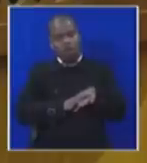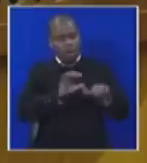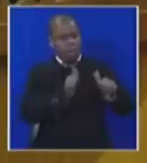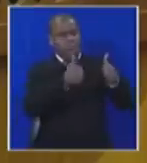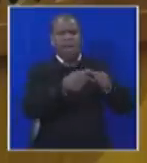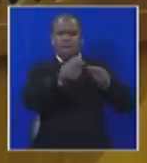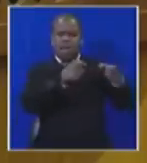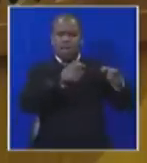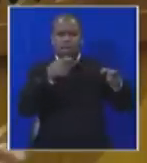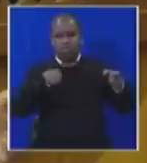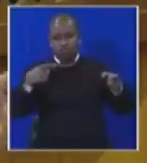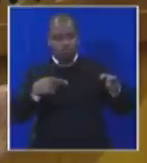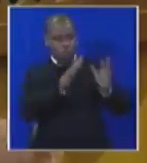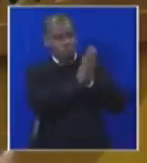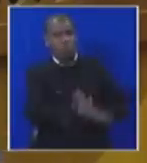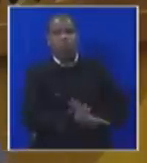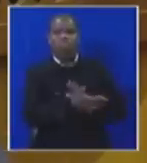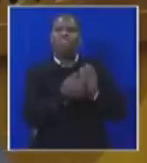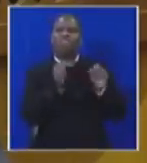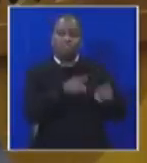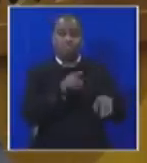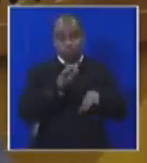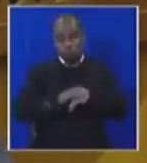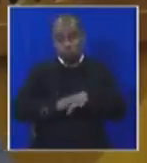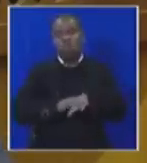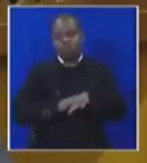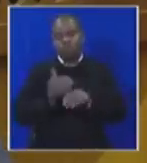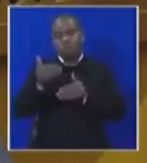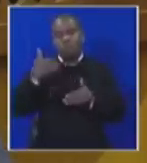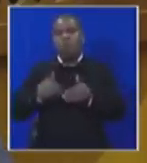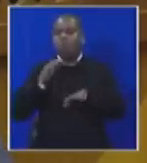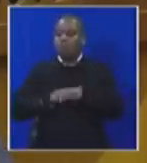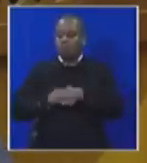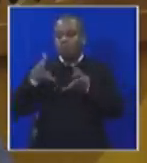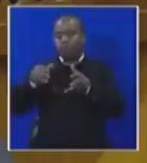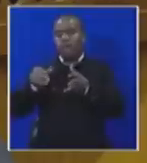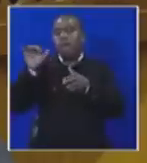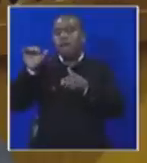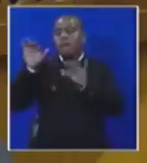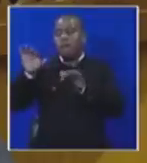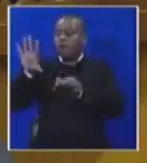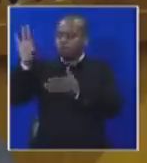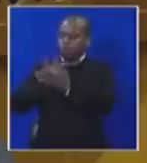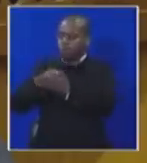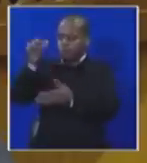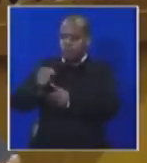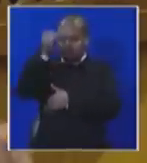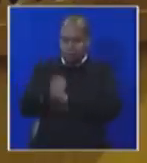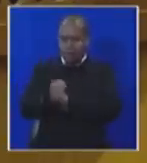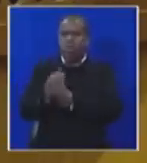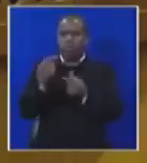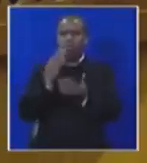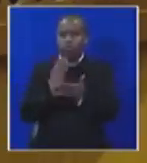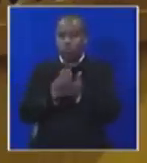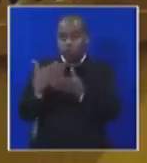He went on to tell them and remind them, and I quote, "You are deputed here by the people to get their grievances redressed,"